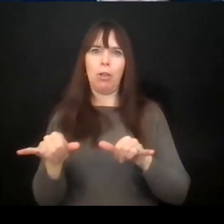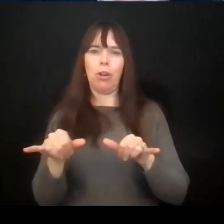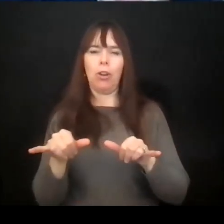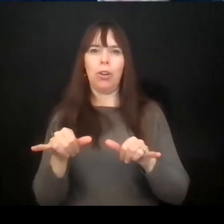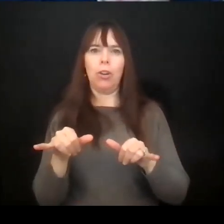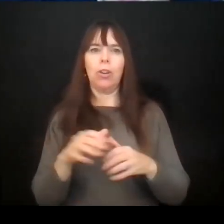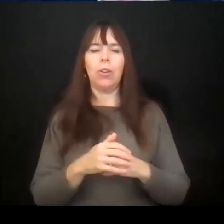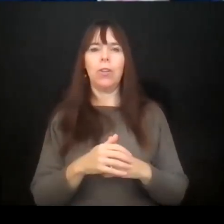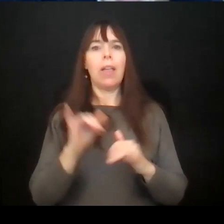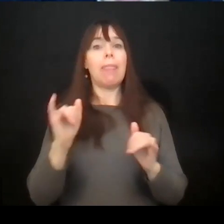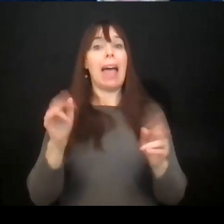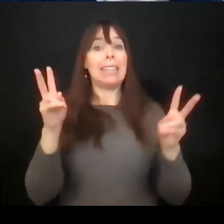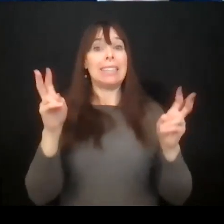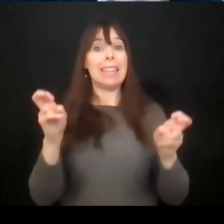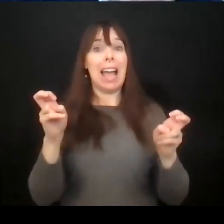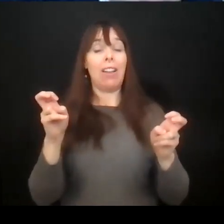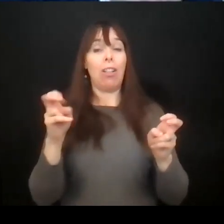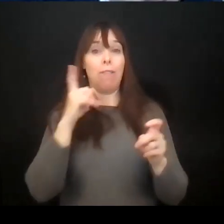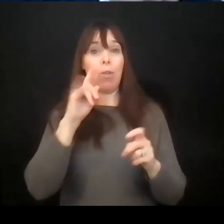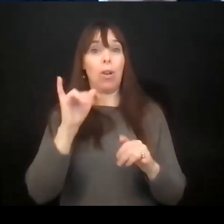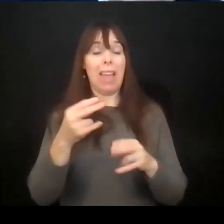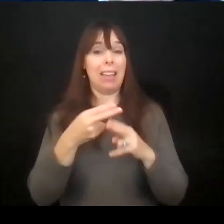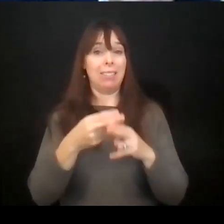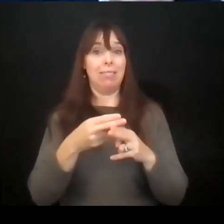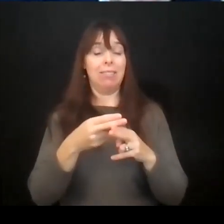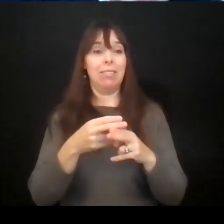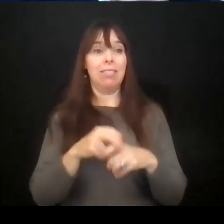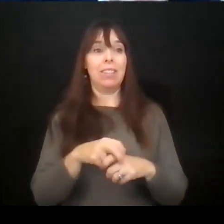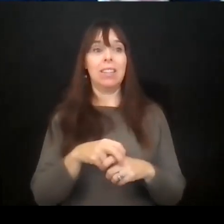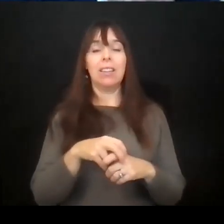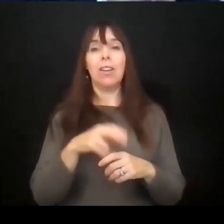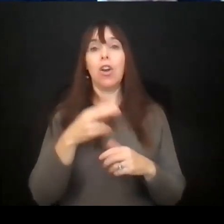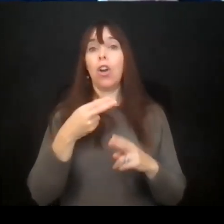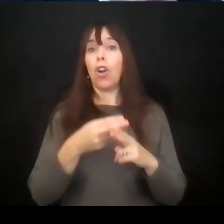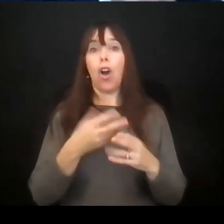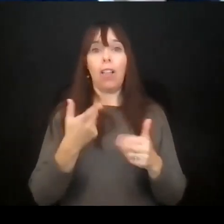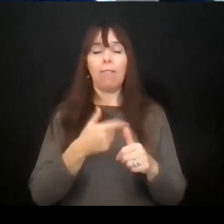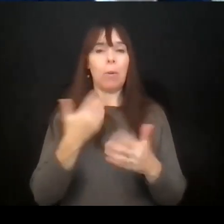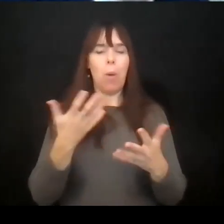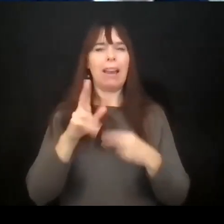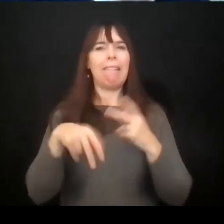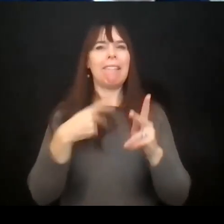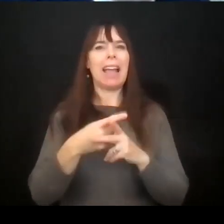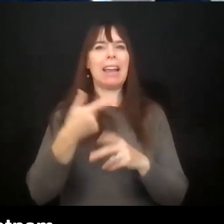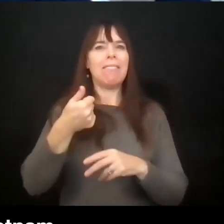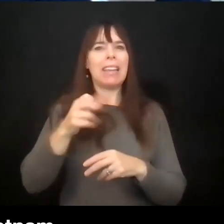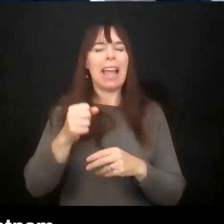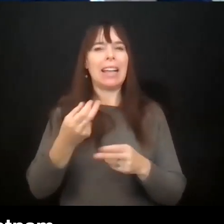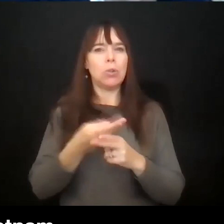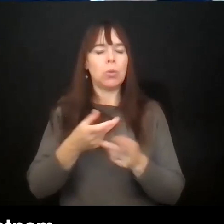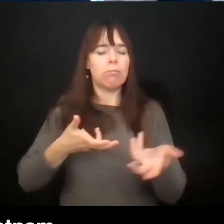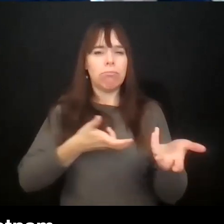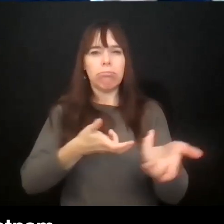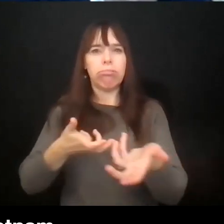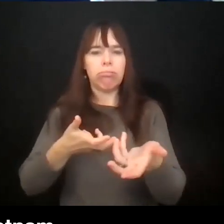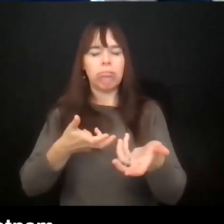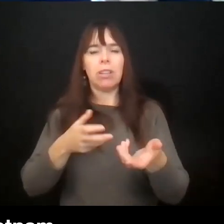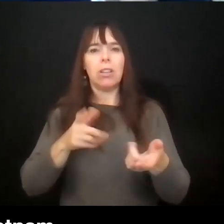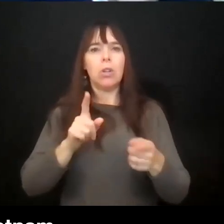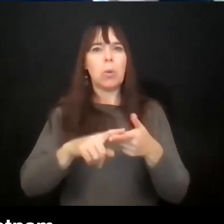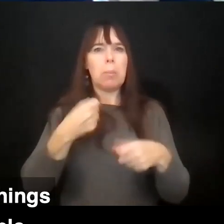This title is based upon a tear gas that was used during